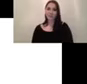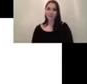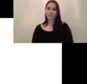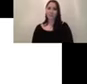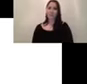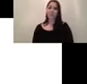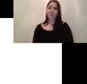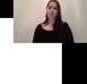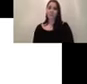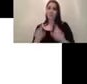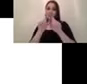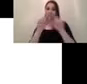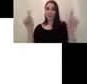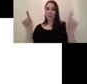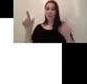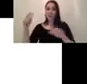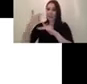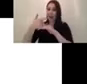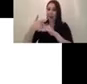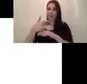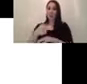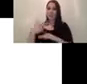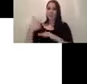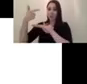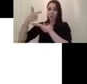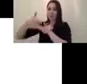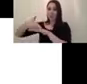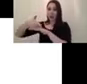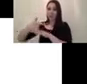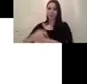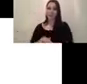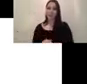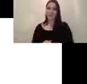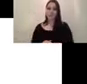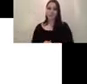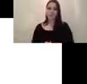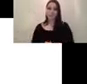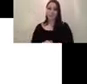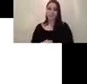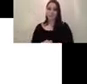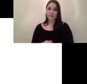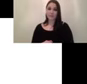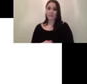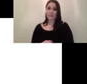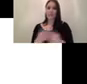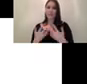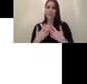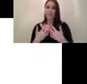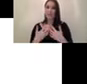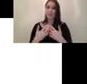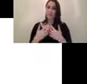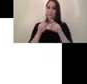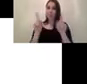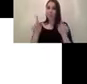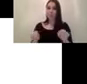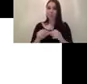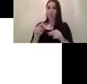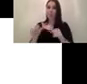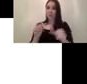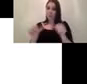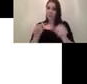camera is mounted on top and pointing downwards. There is a monitor and a processor. So it's all